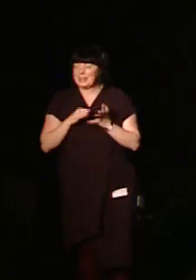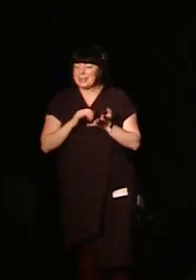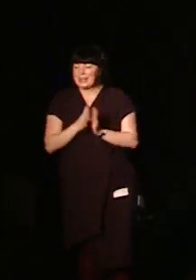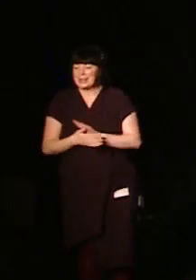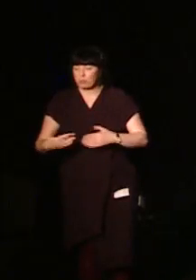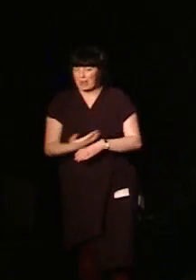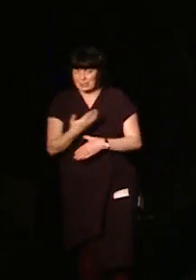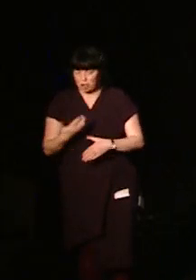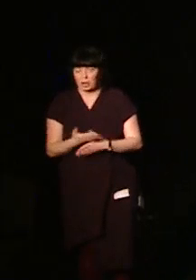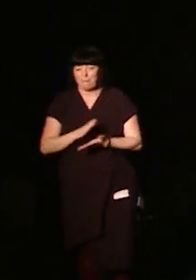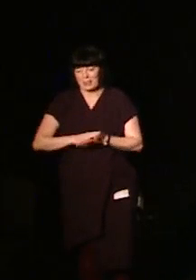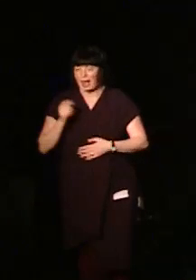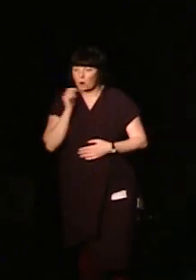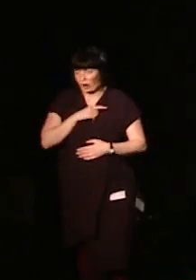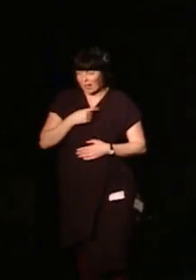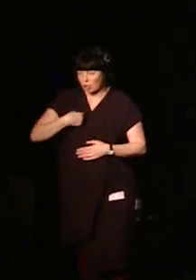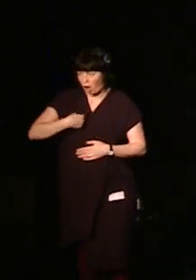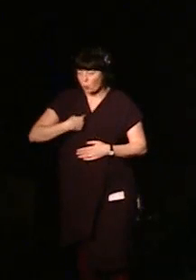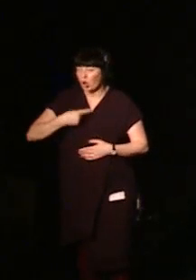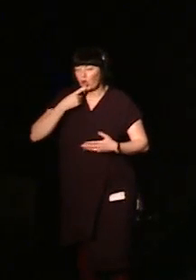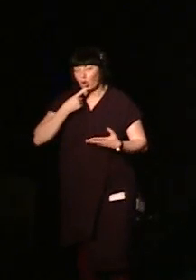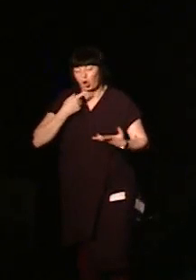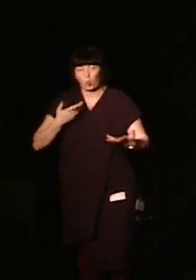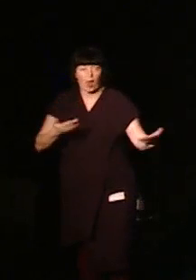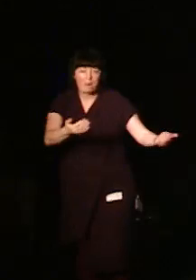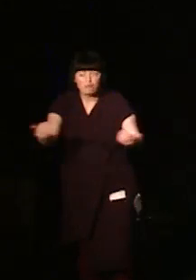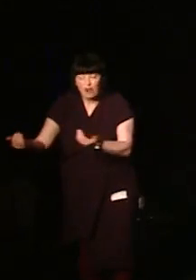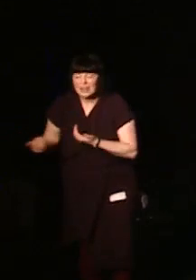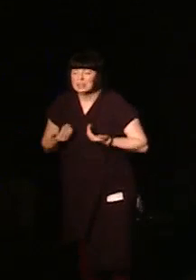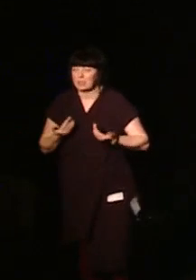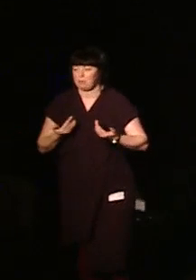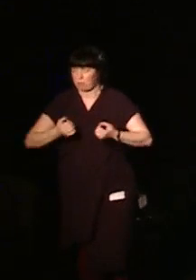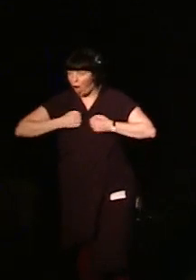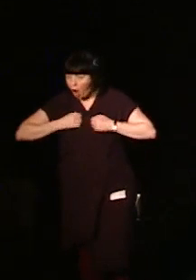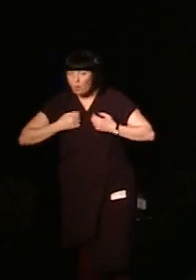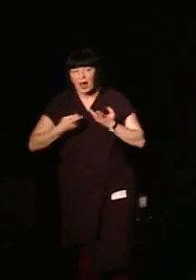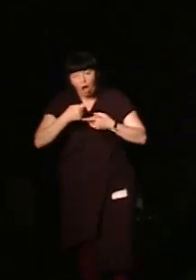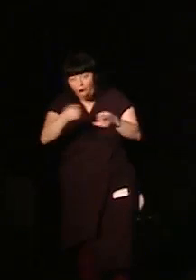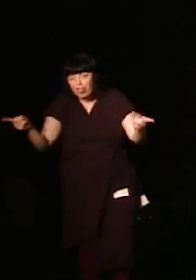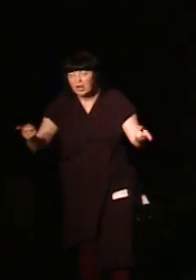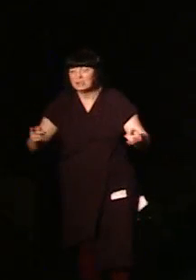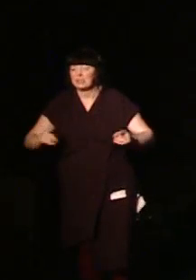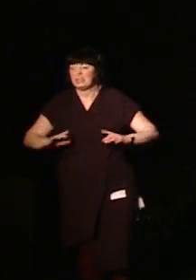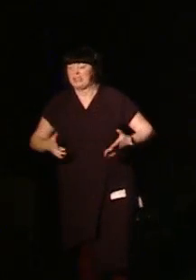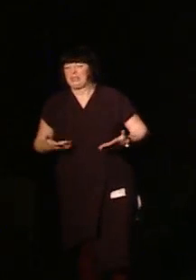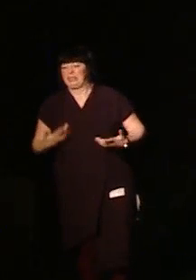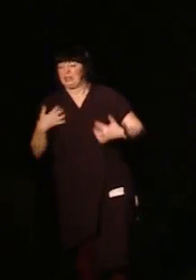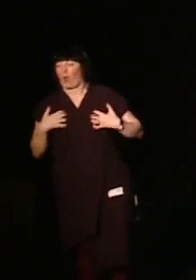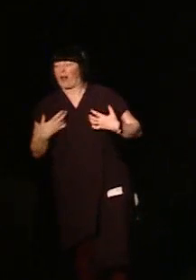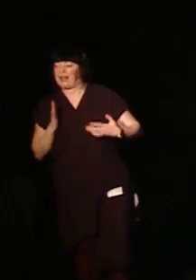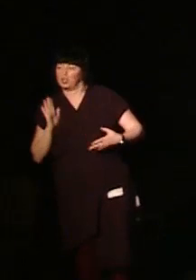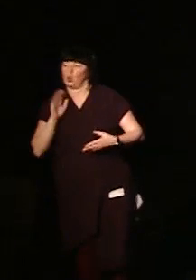is a weirdo who embraces their own and others' unwillingness and or apparent irrelevancy when it comes to joining